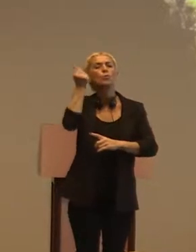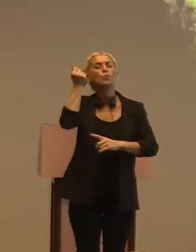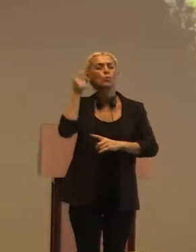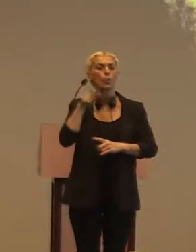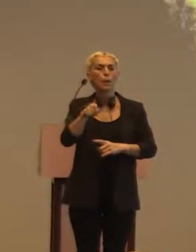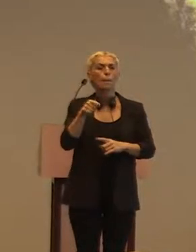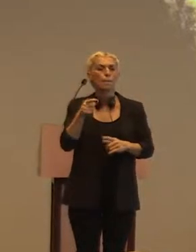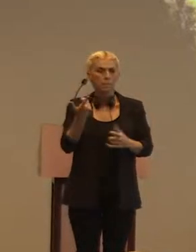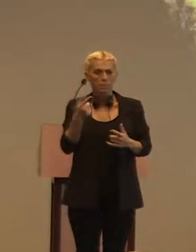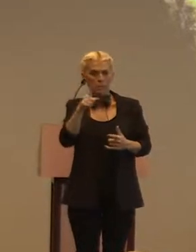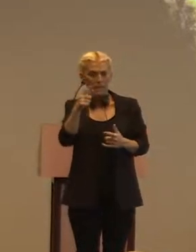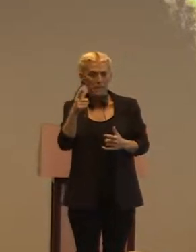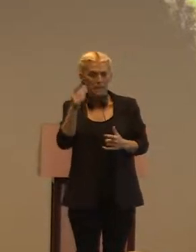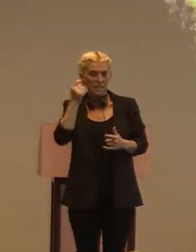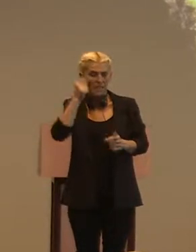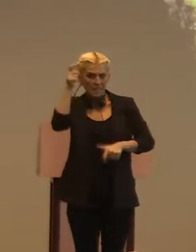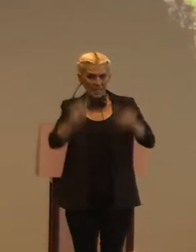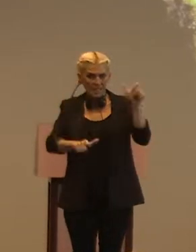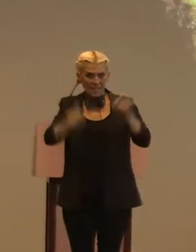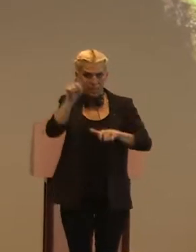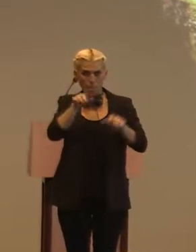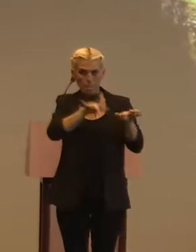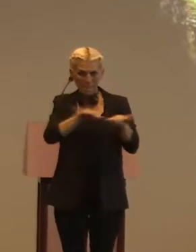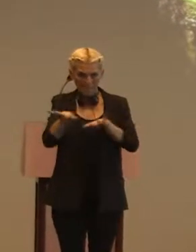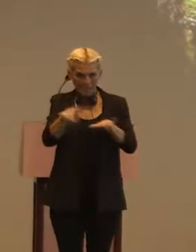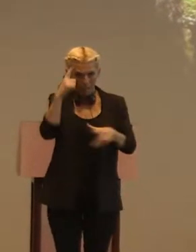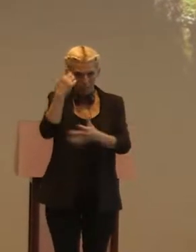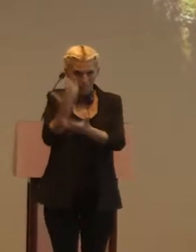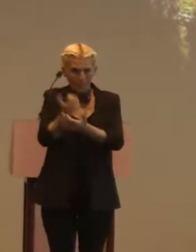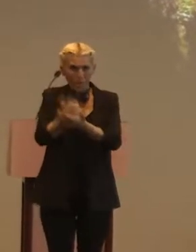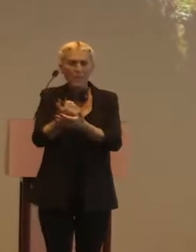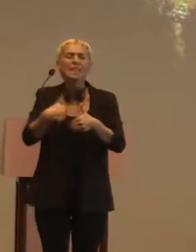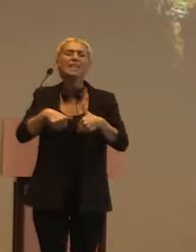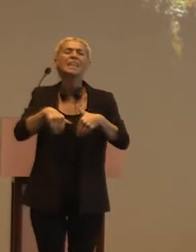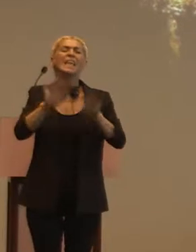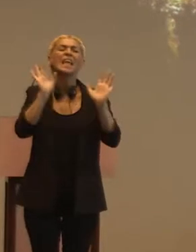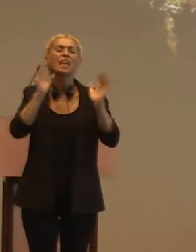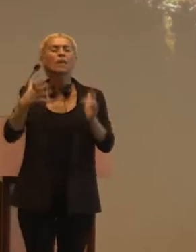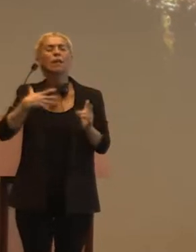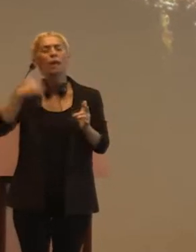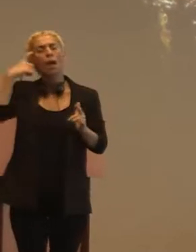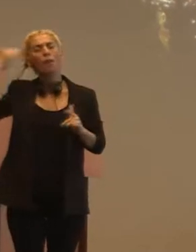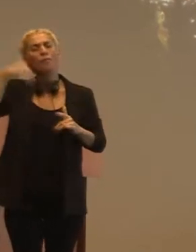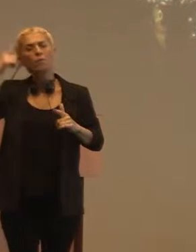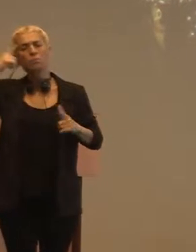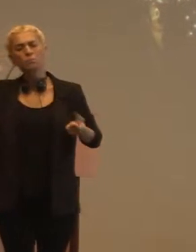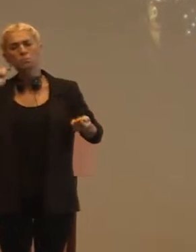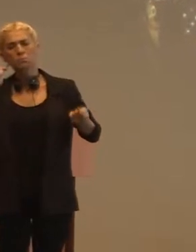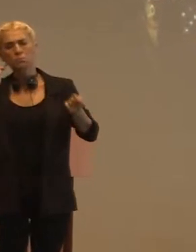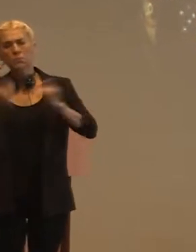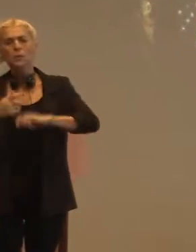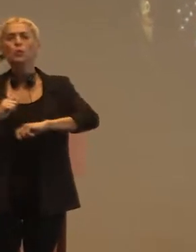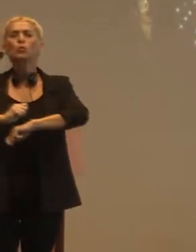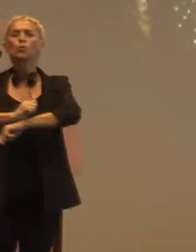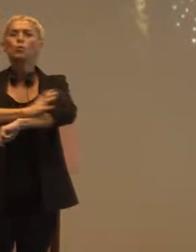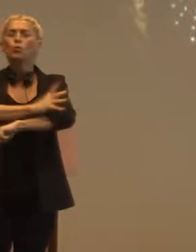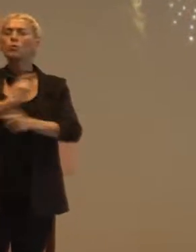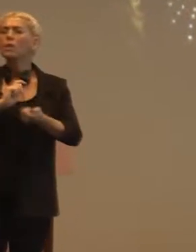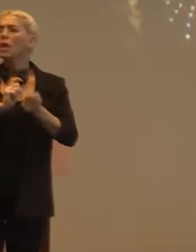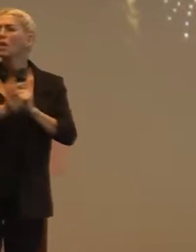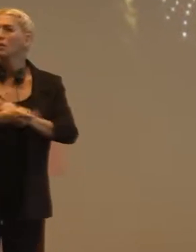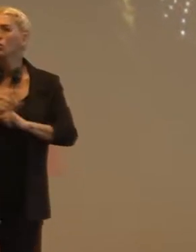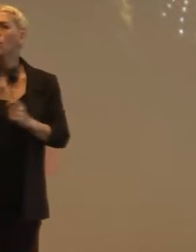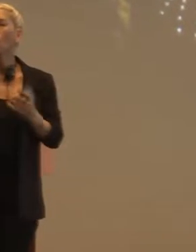doesn't stay the same because human is not a computer human memory is not a computer you change the story you transform it